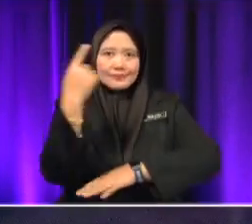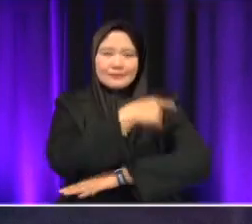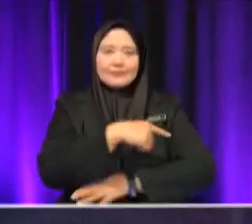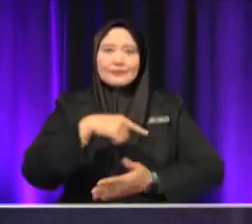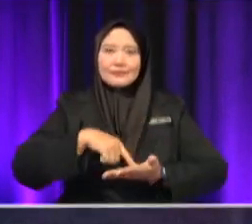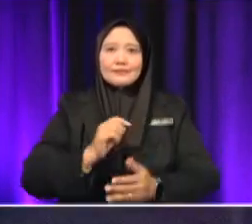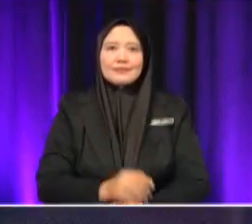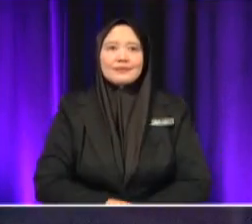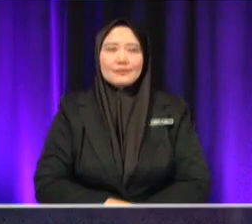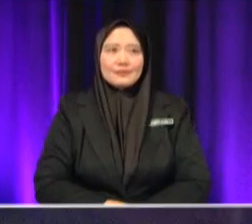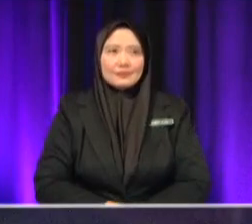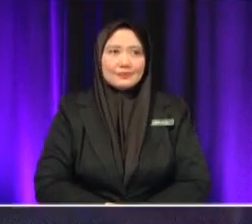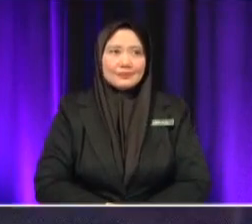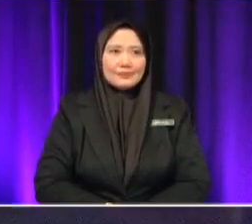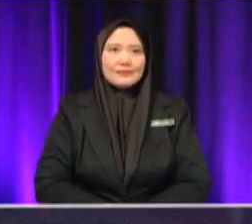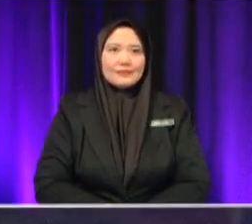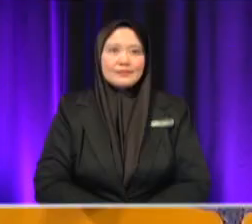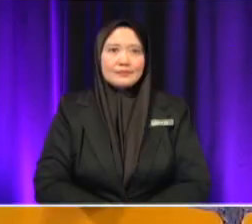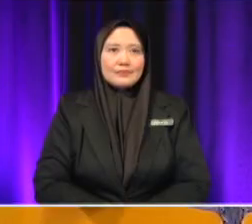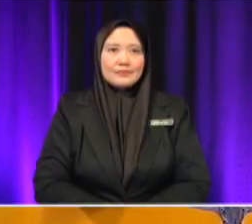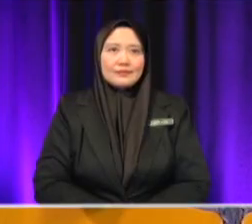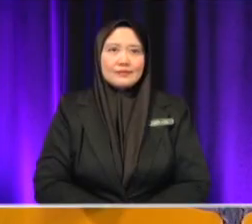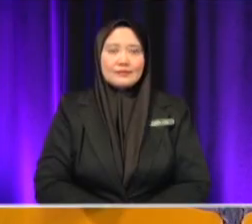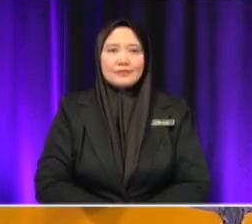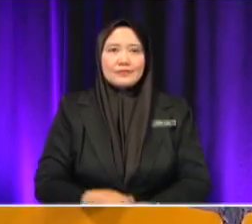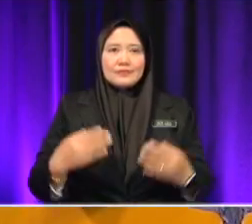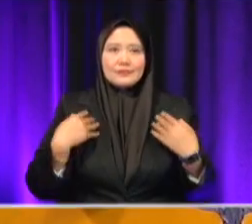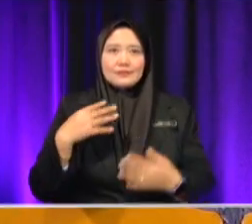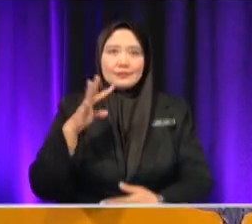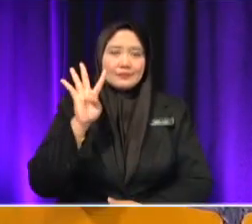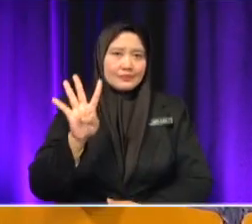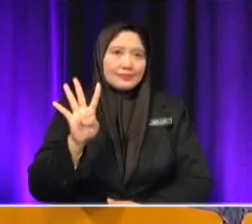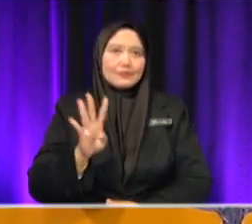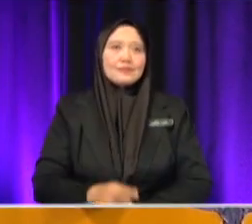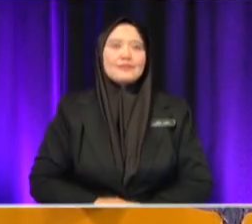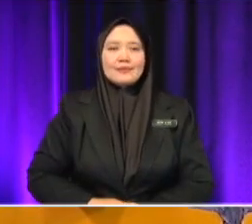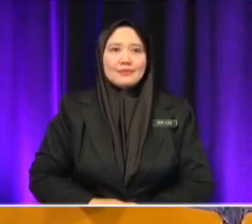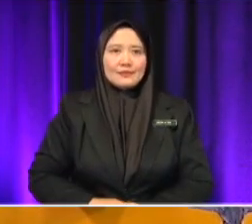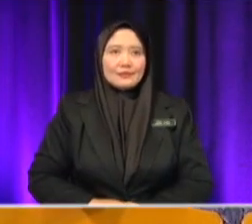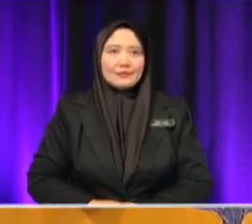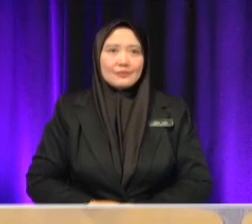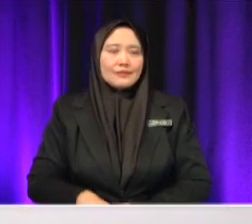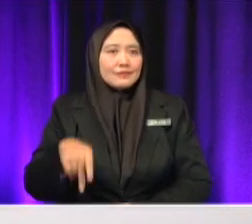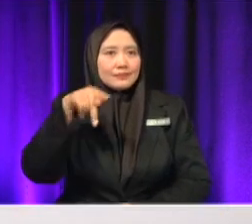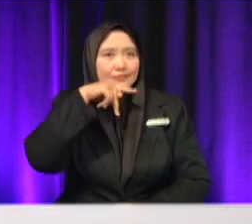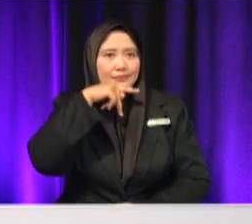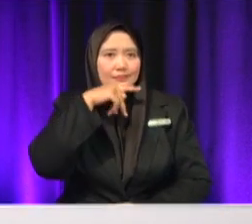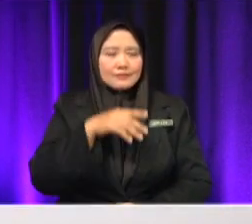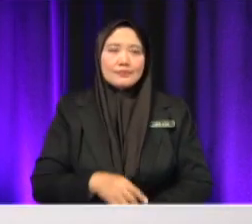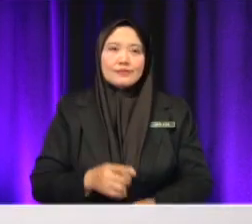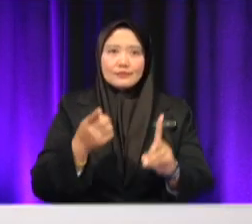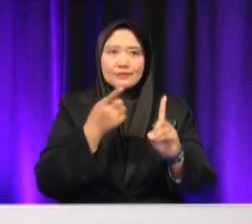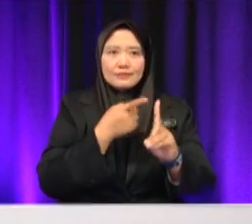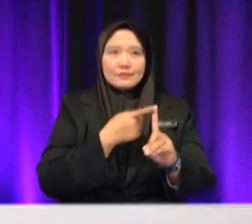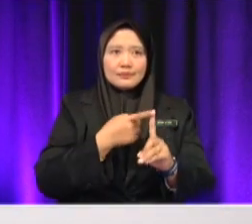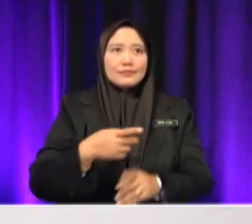perhaps introduce them one by one, please? Okay, sure. Okay, we have 4 friends here with us today. First, we have Husna. So, Husna, if you